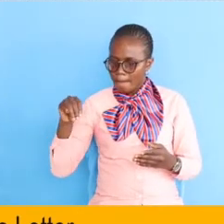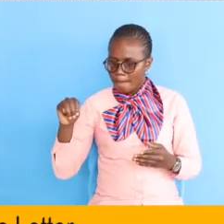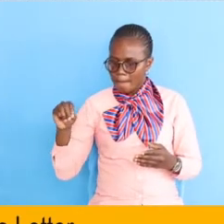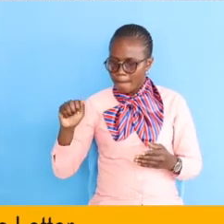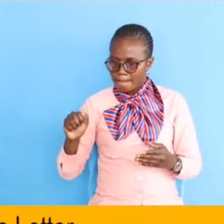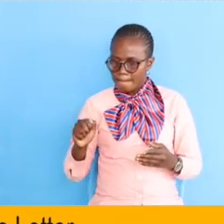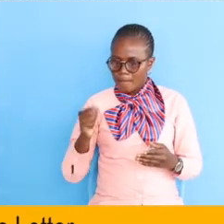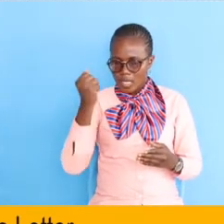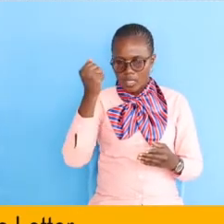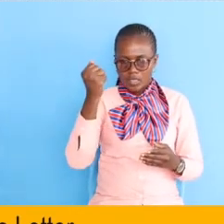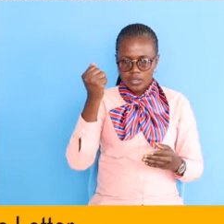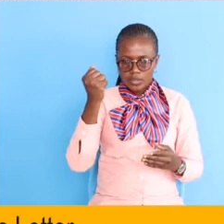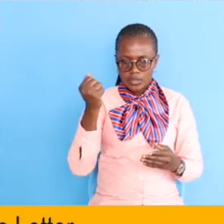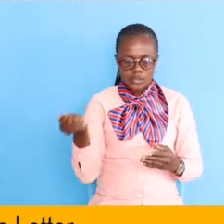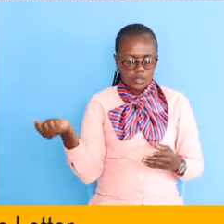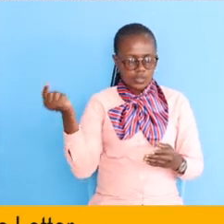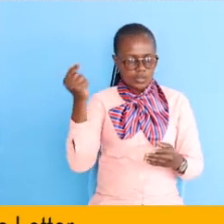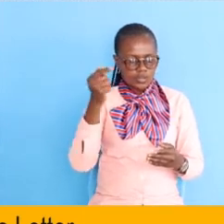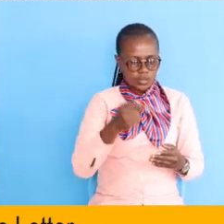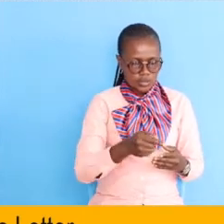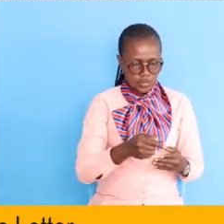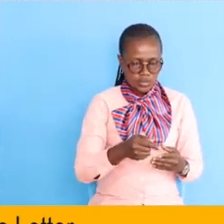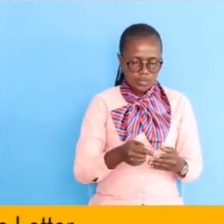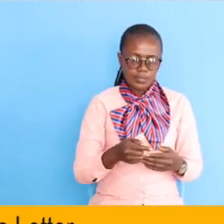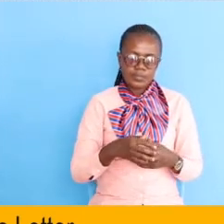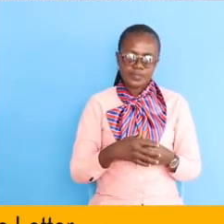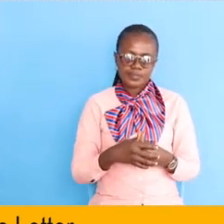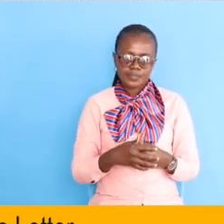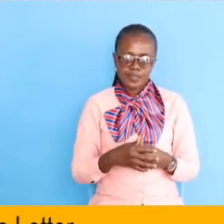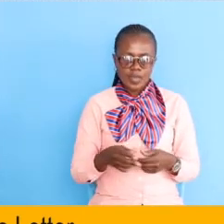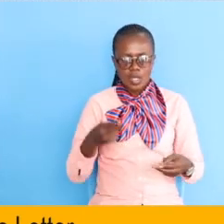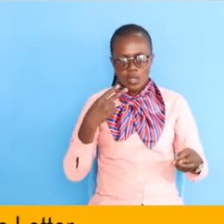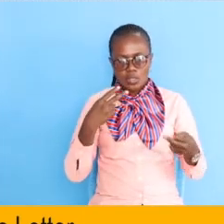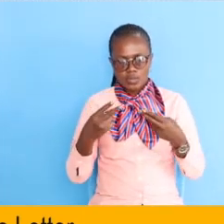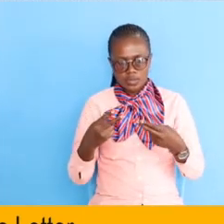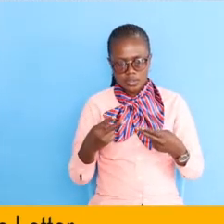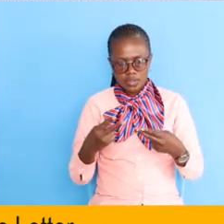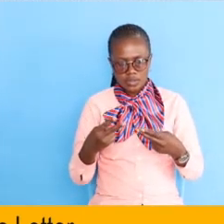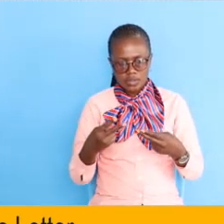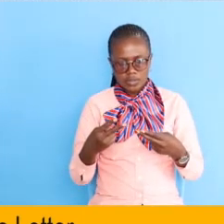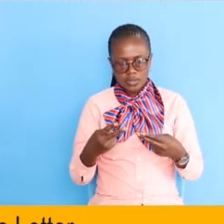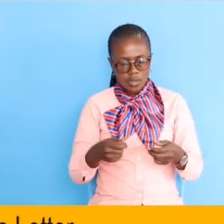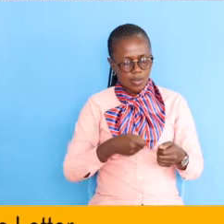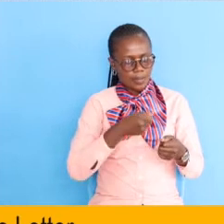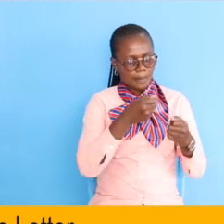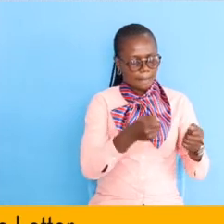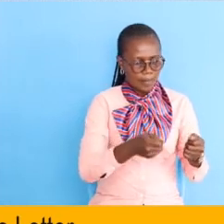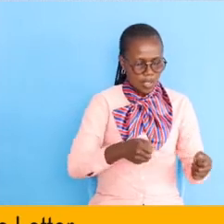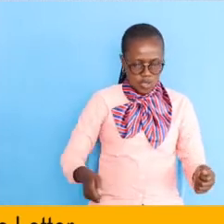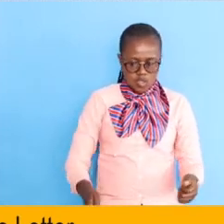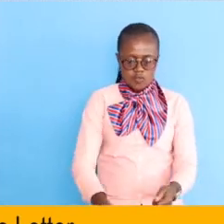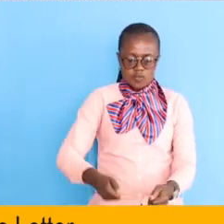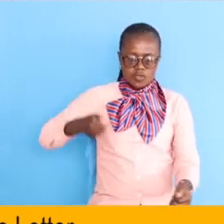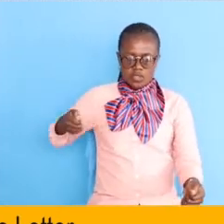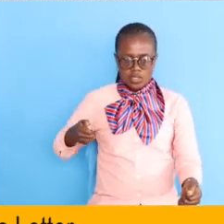purpose for you and your friends in all the days of your stay. The hotel has a standby generator just in case of power